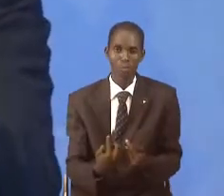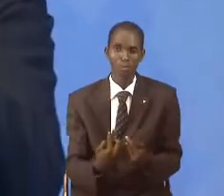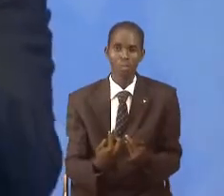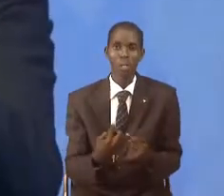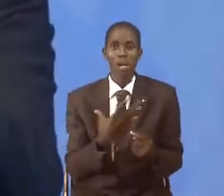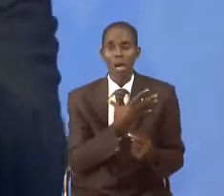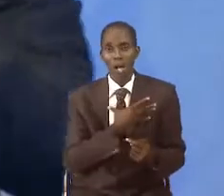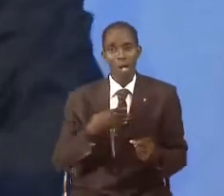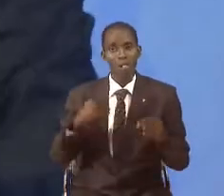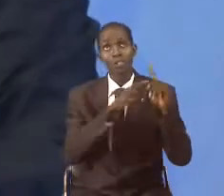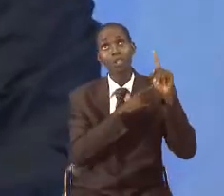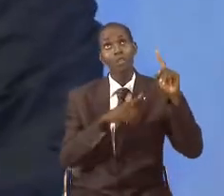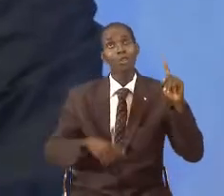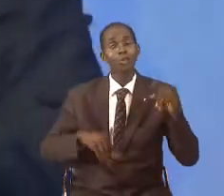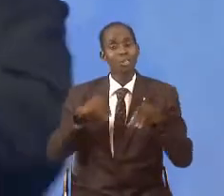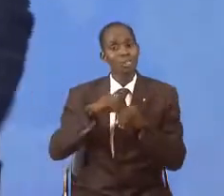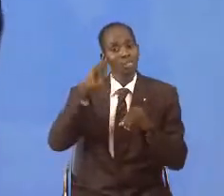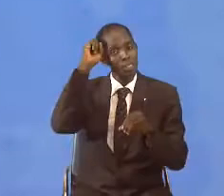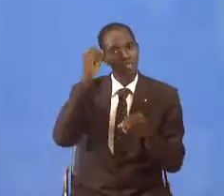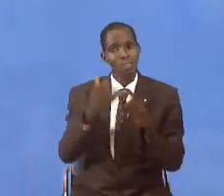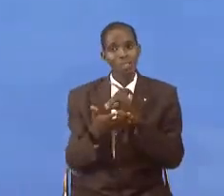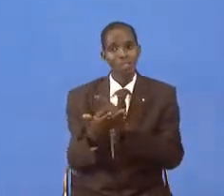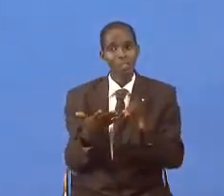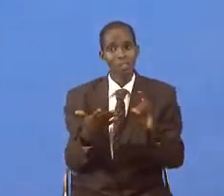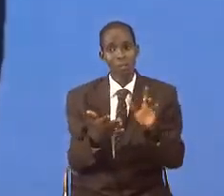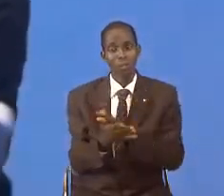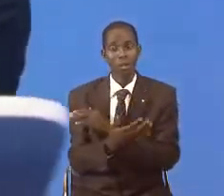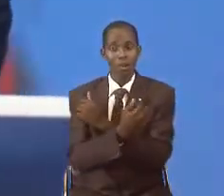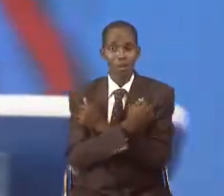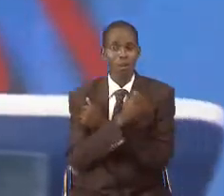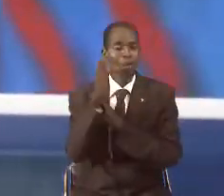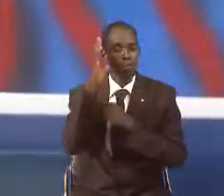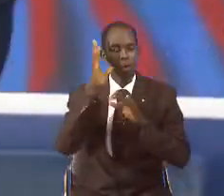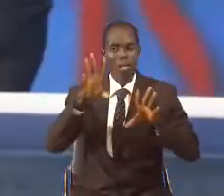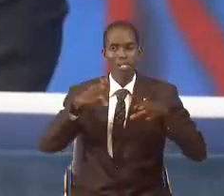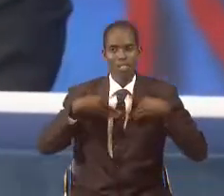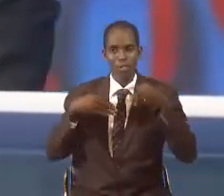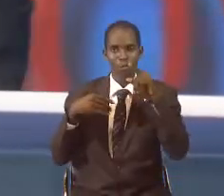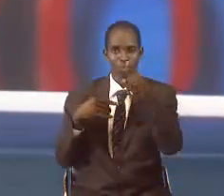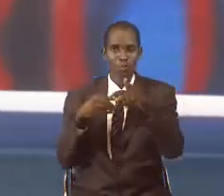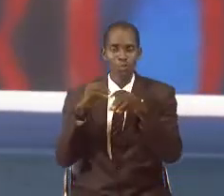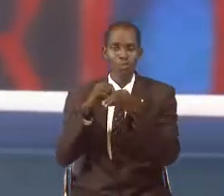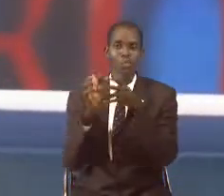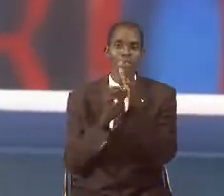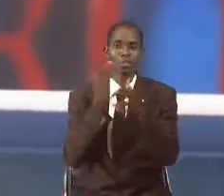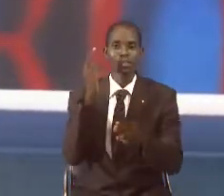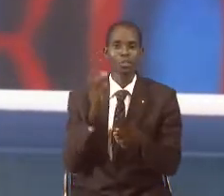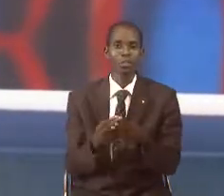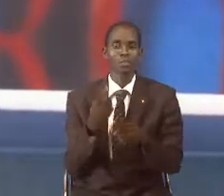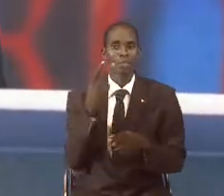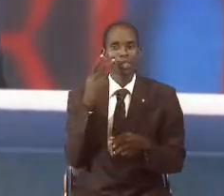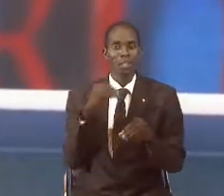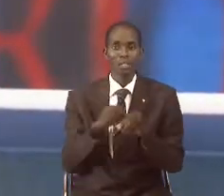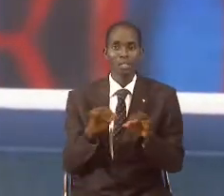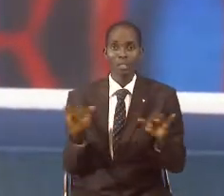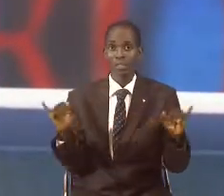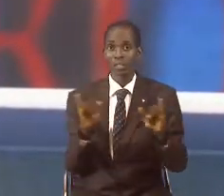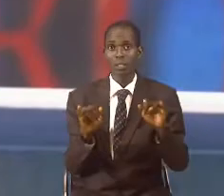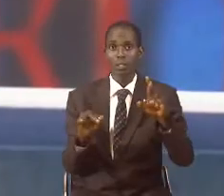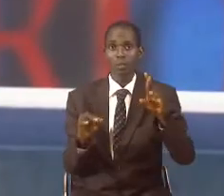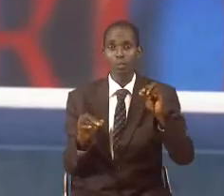moment, that way, come. And the Lord, in his agape love, will receive you